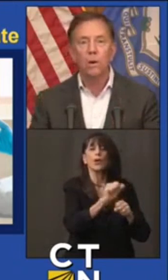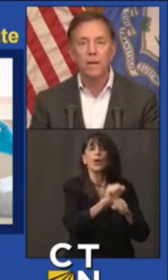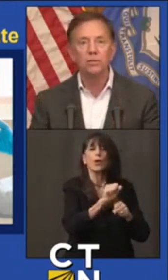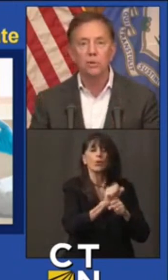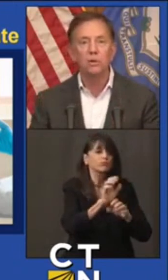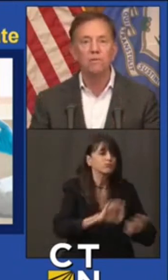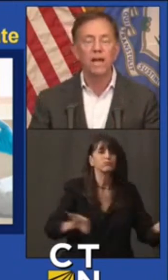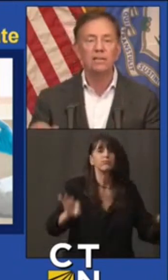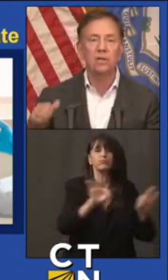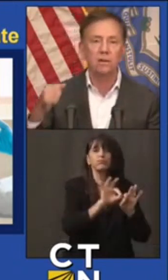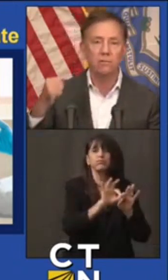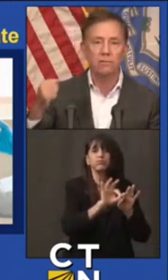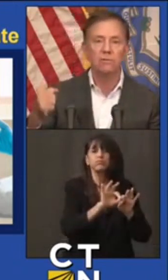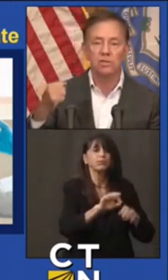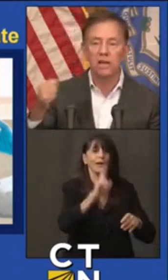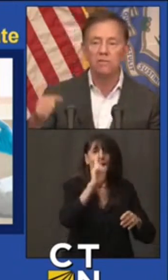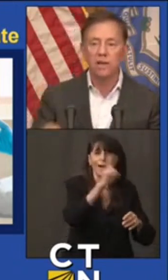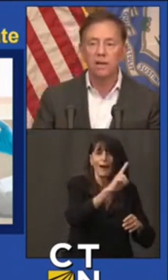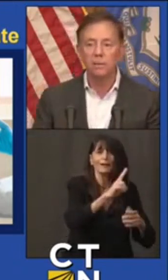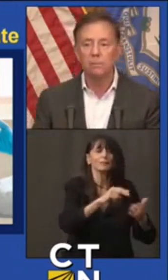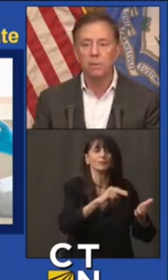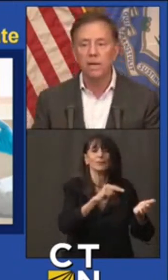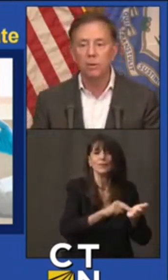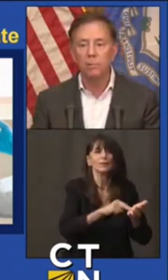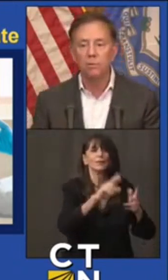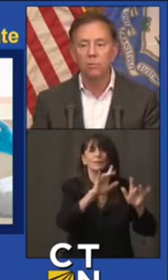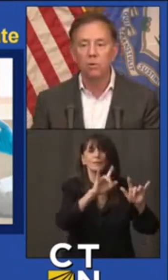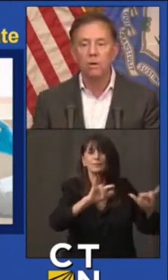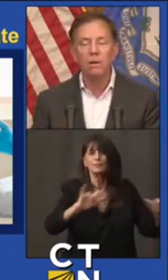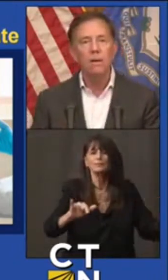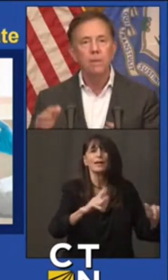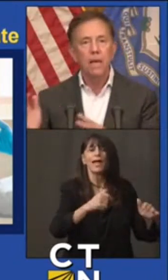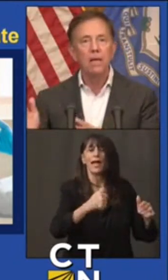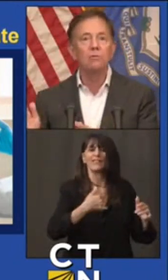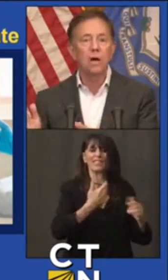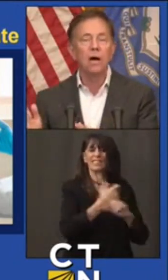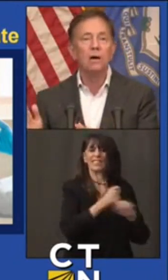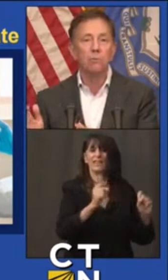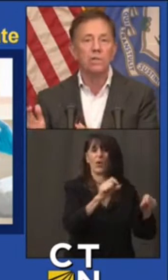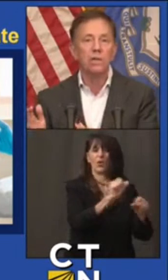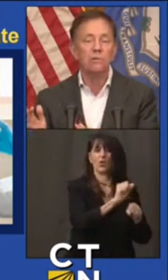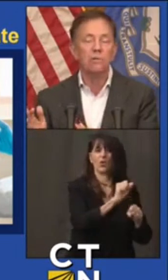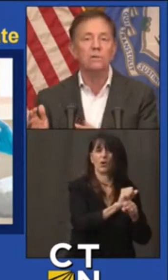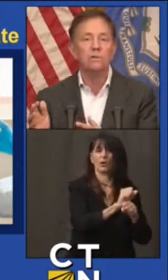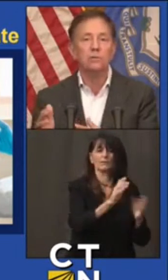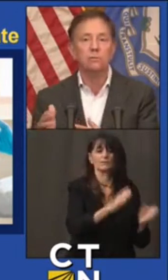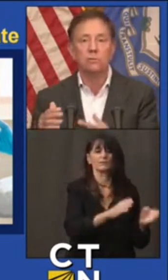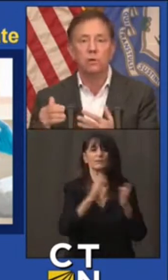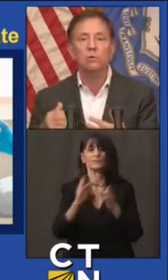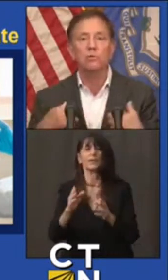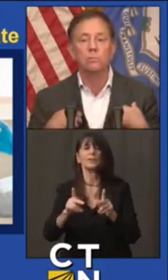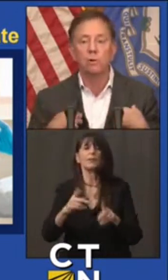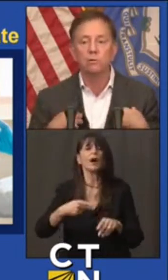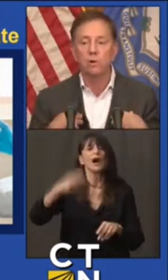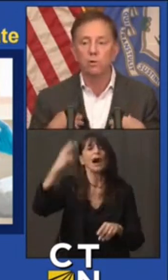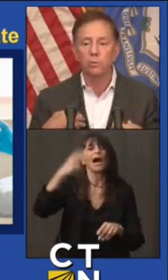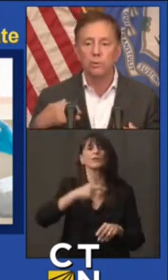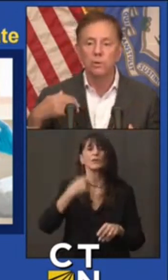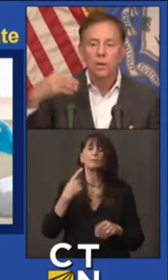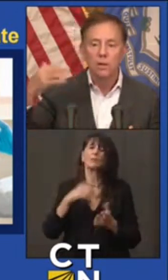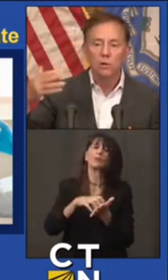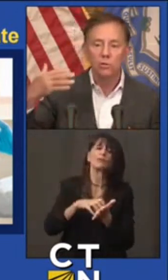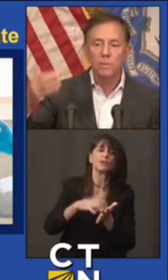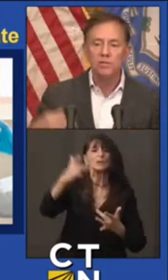want to make sure they're vaccinated, feel safe being able to be at work. And those high-risk individuals, those who are most